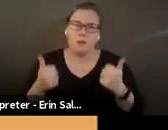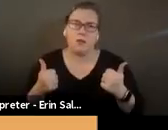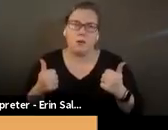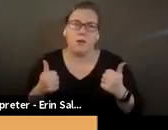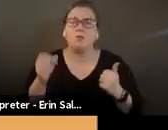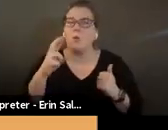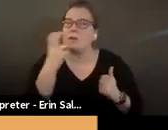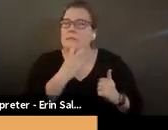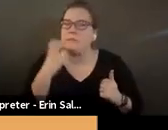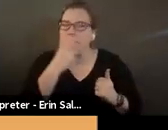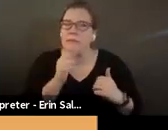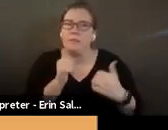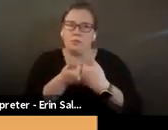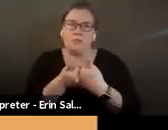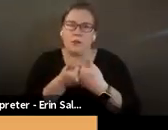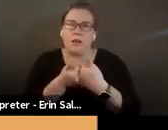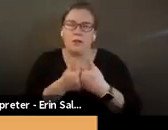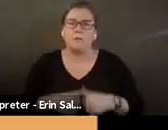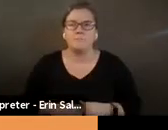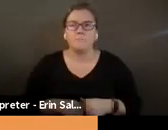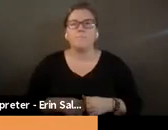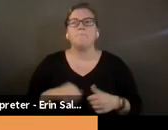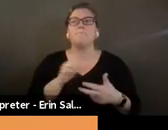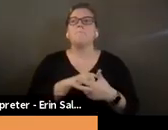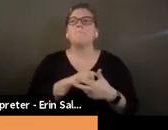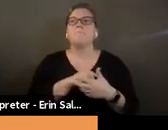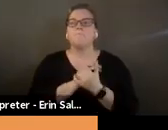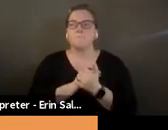speech challenge that you do live with. Next slide.